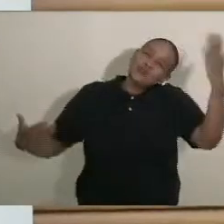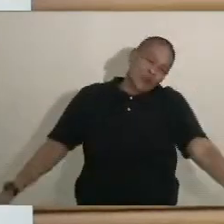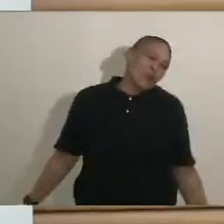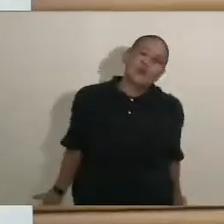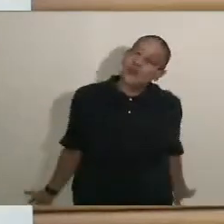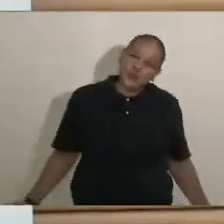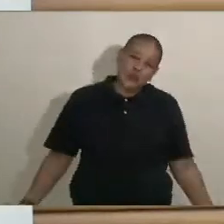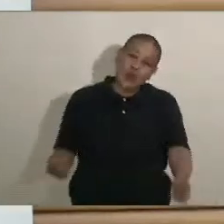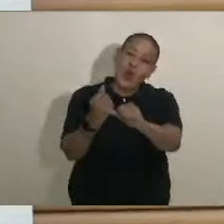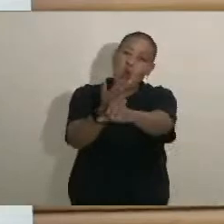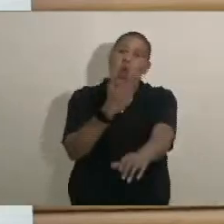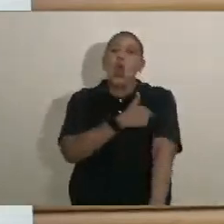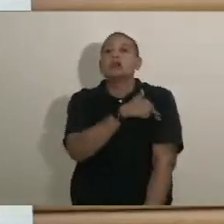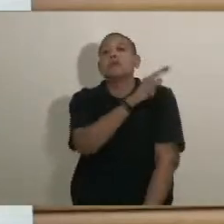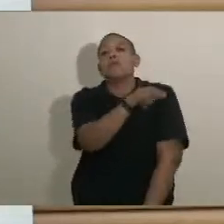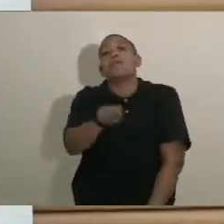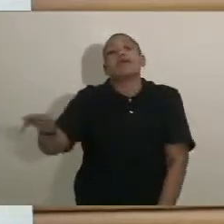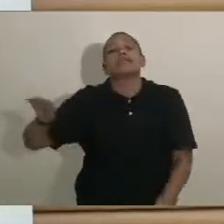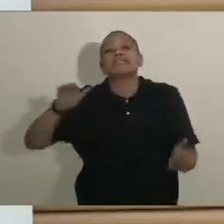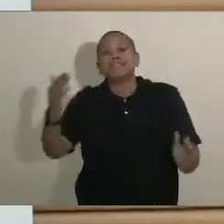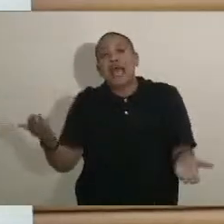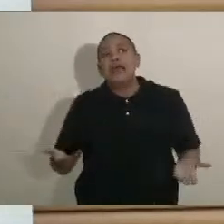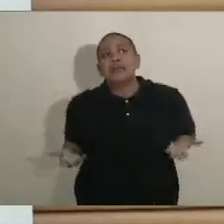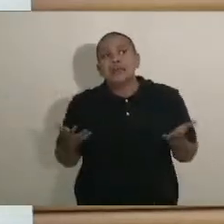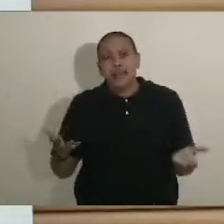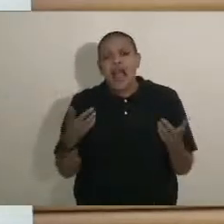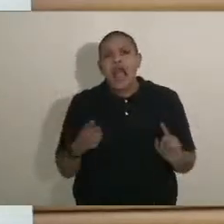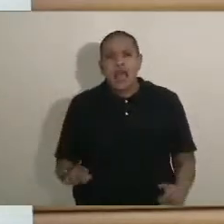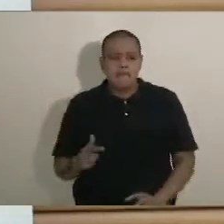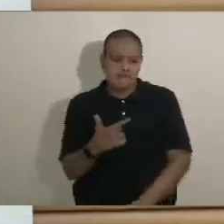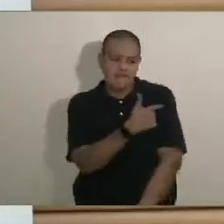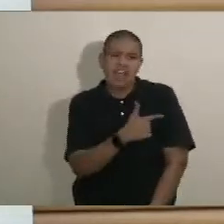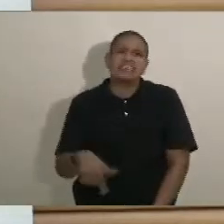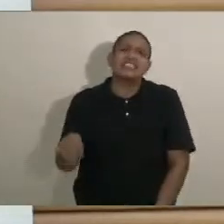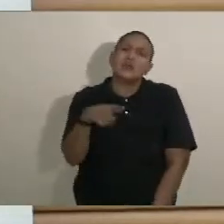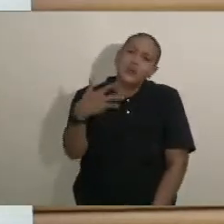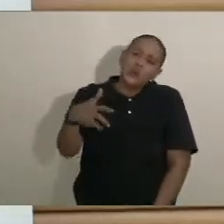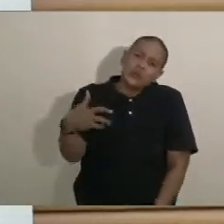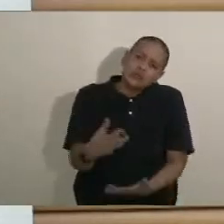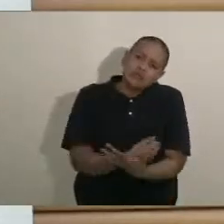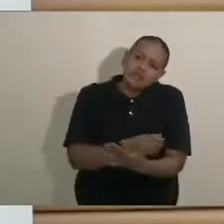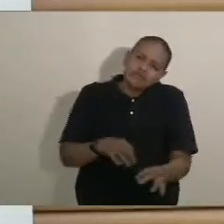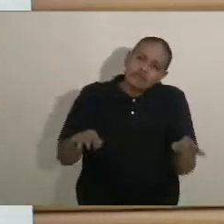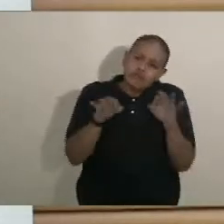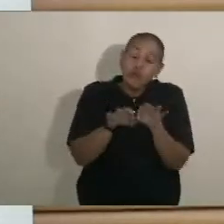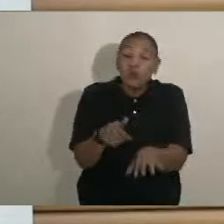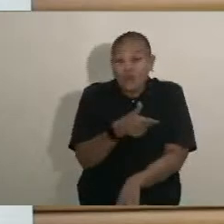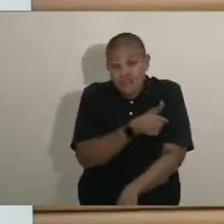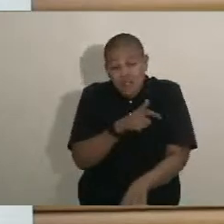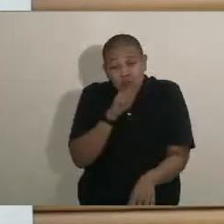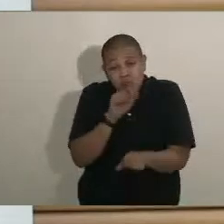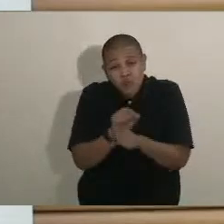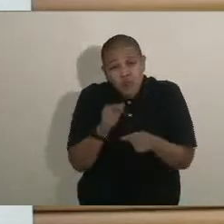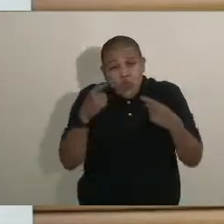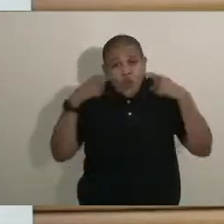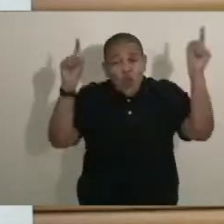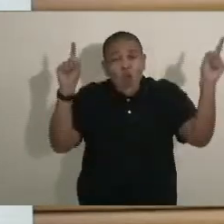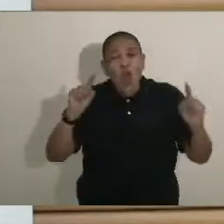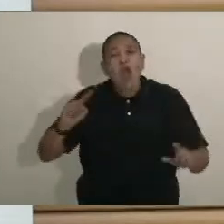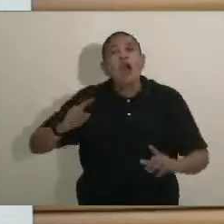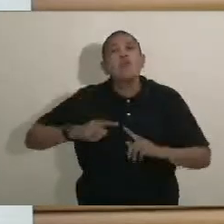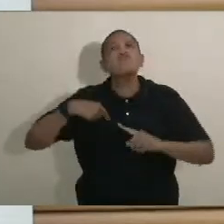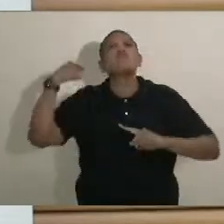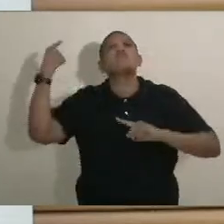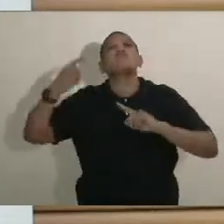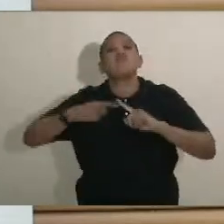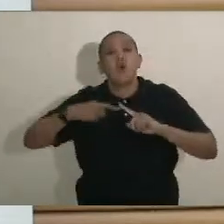may cause hospitalization and death, and therefore vaccines are important. So vaccines work. Routine